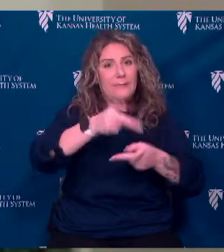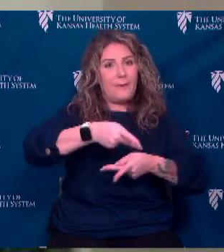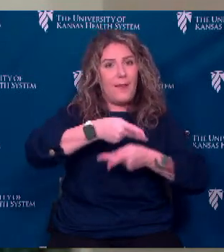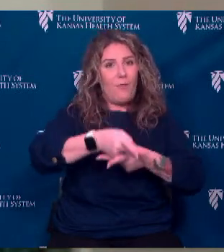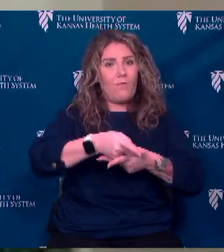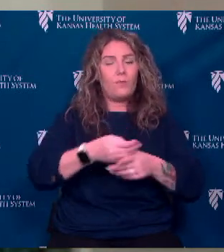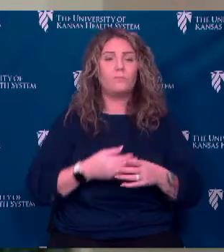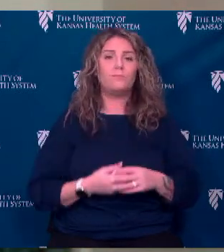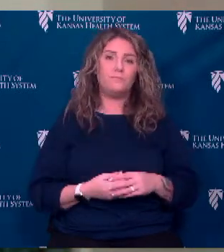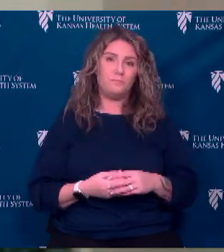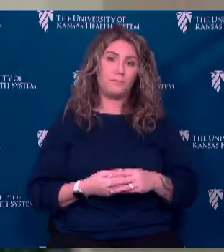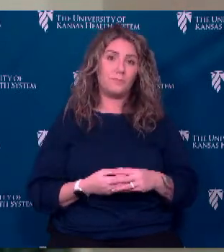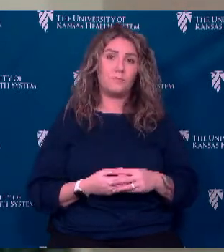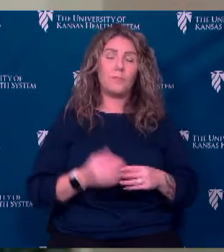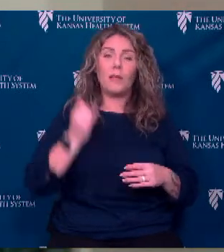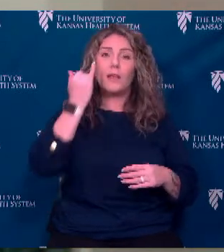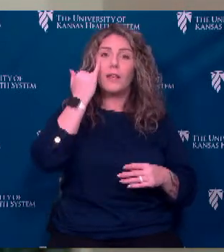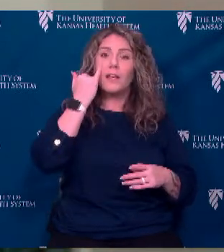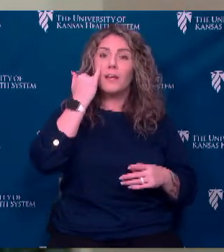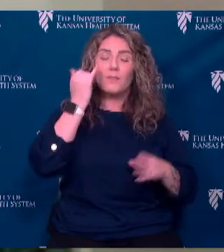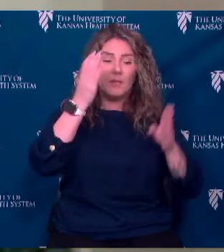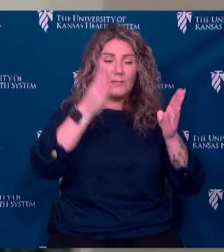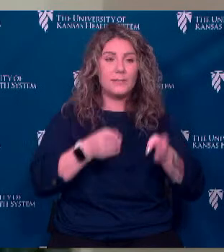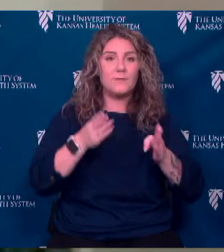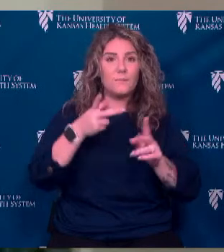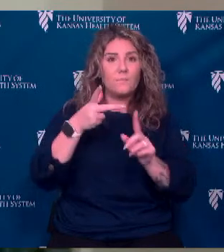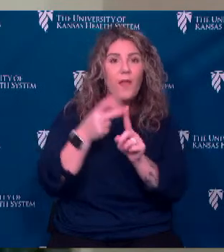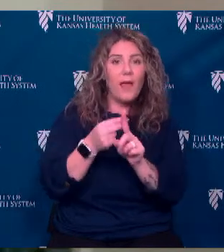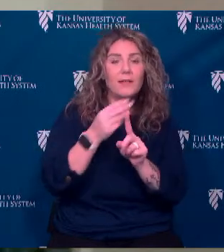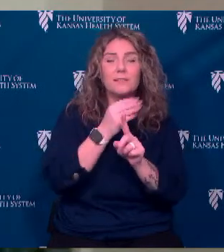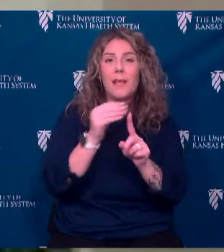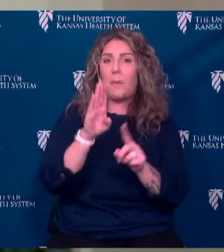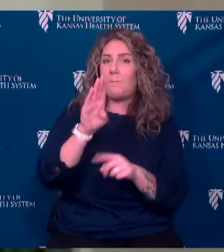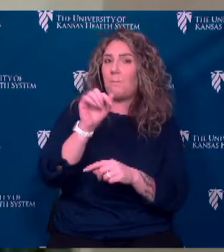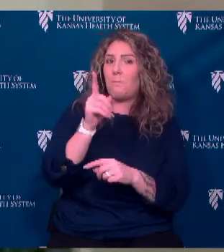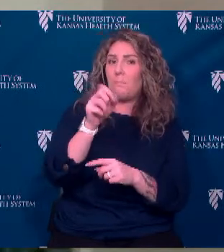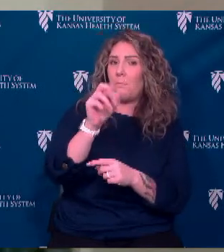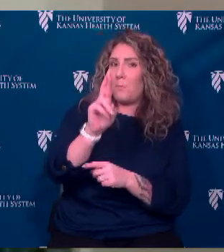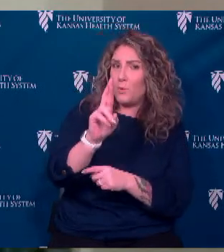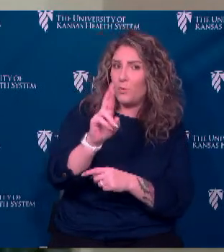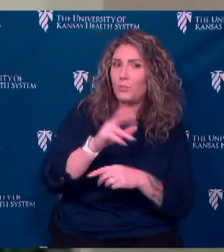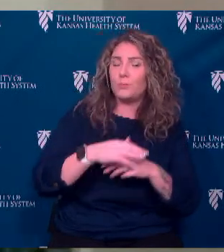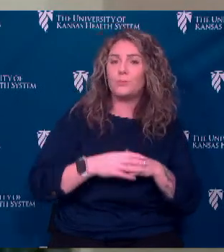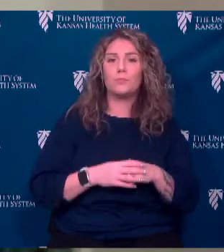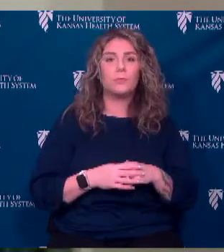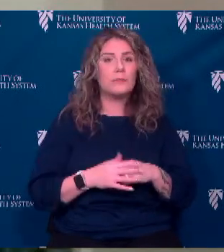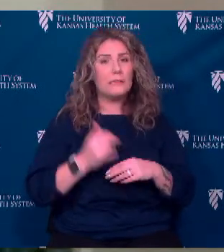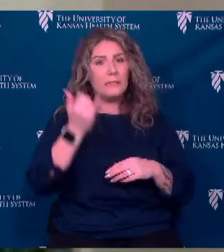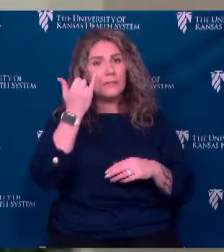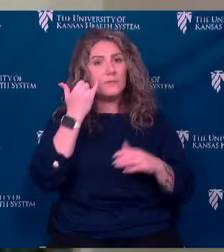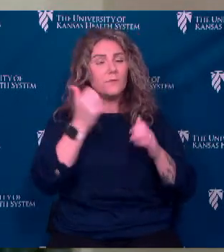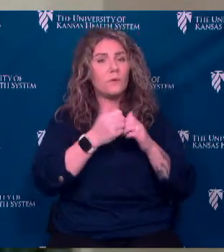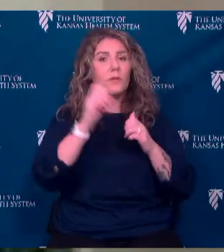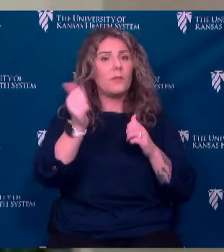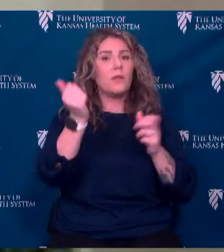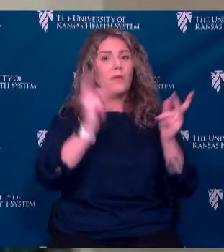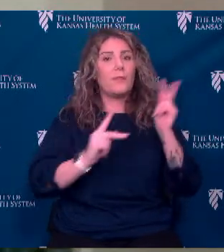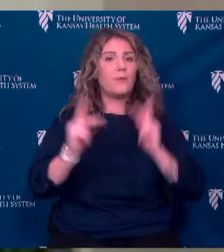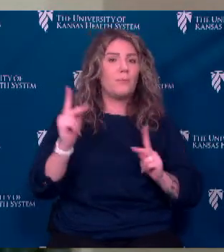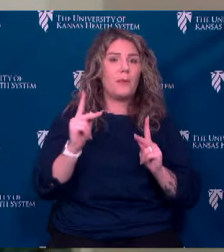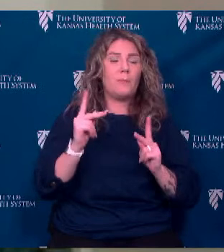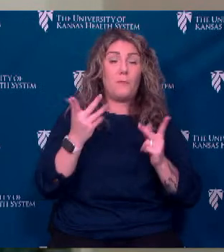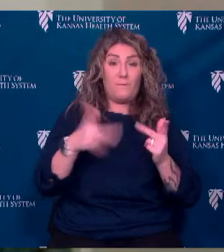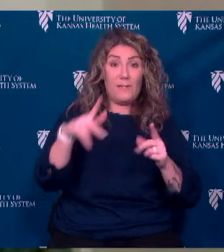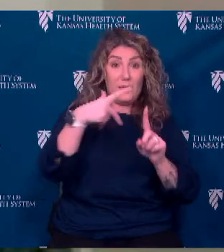if individuals are vaccinated and boosted, and if they're with other individuals who are